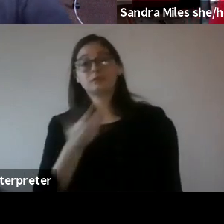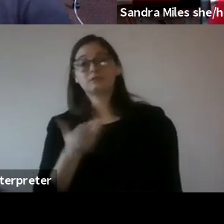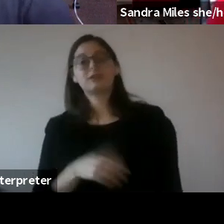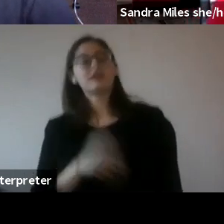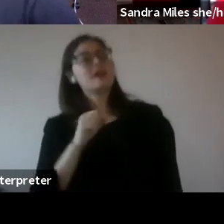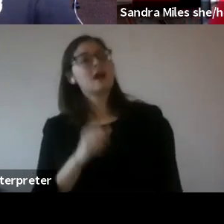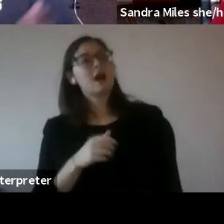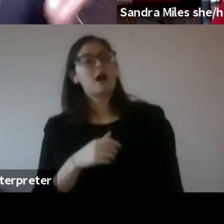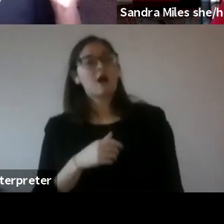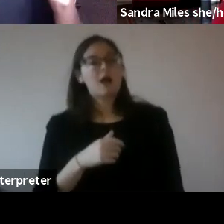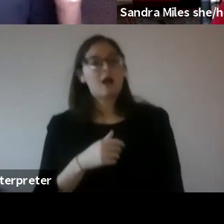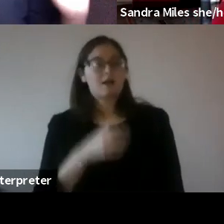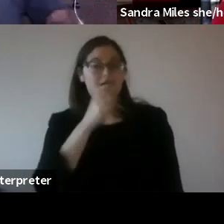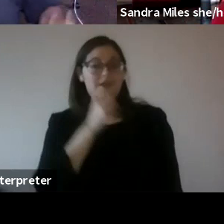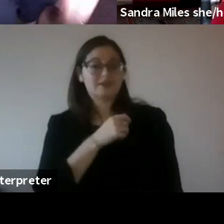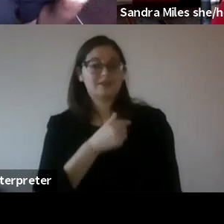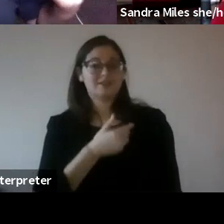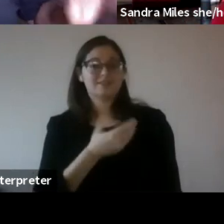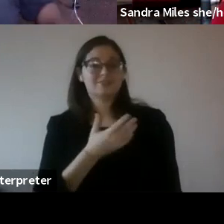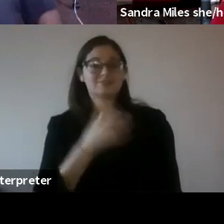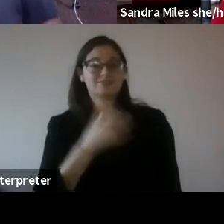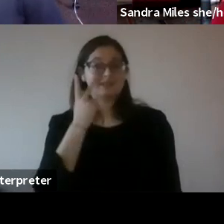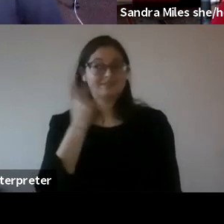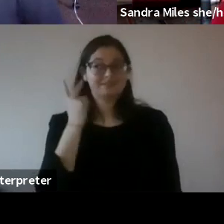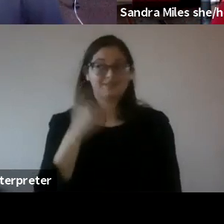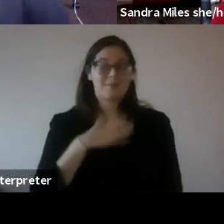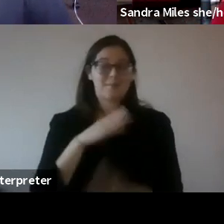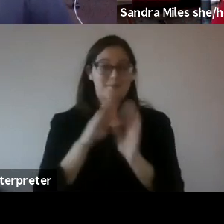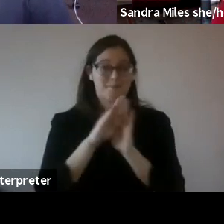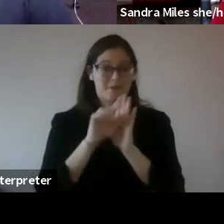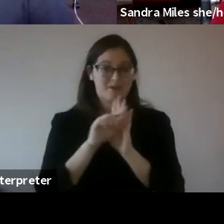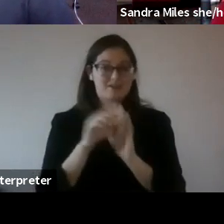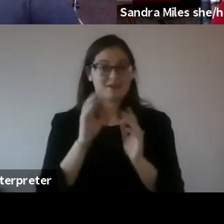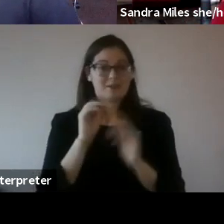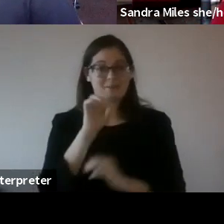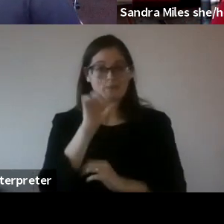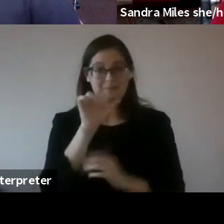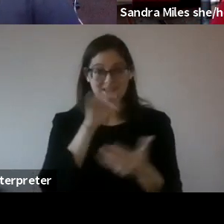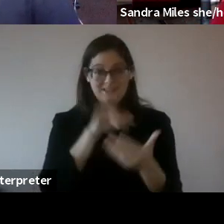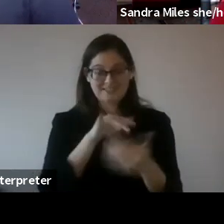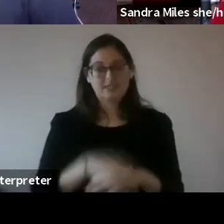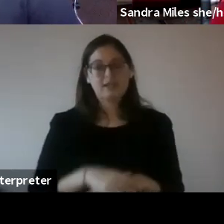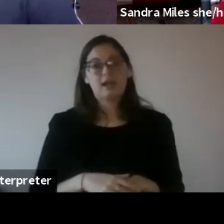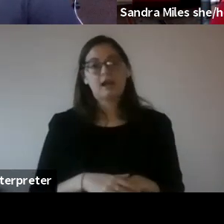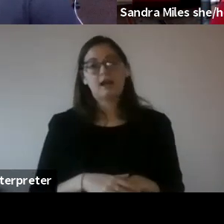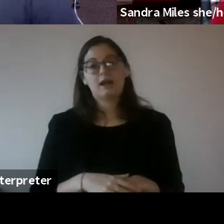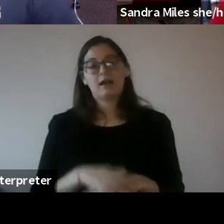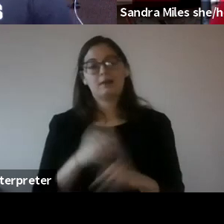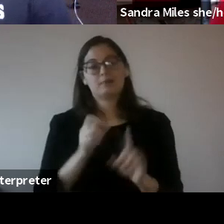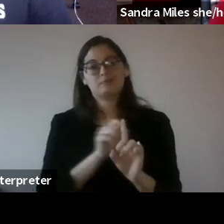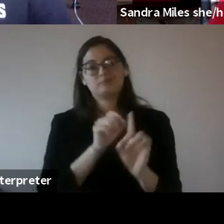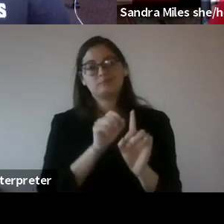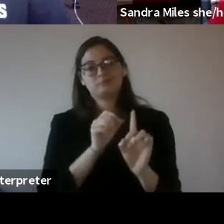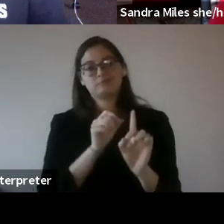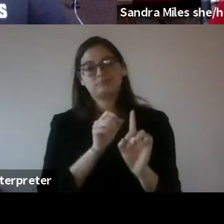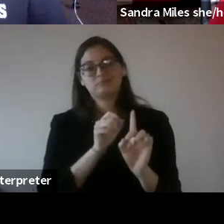I guess, that's my background, media studies. So I was going to go off of what